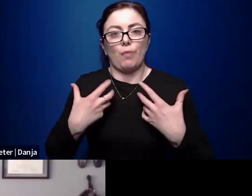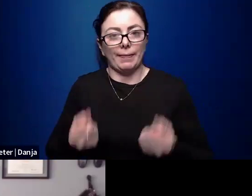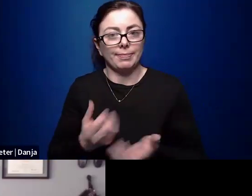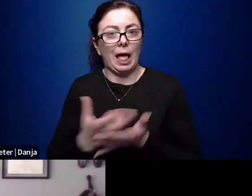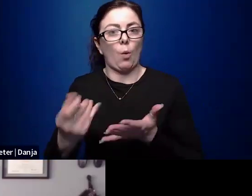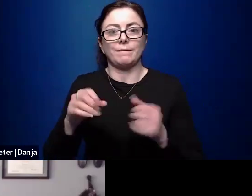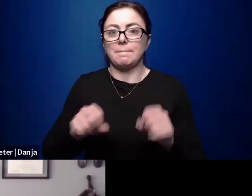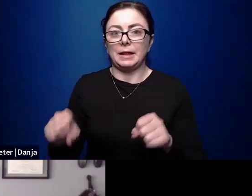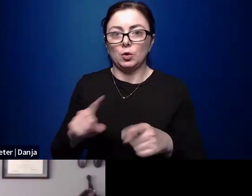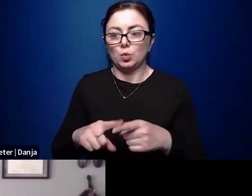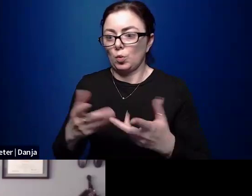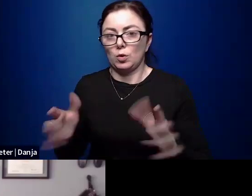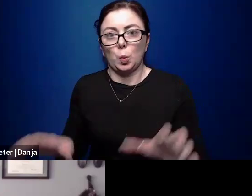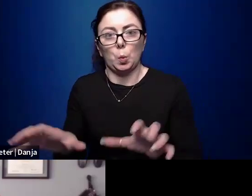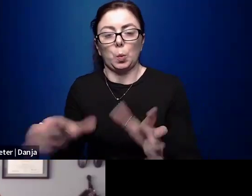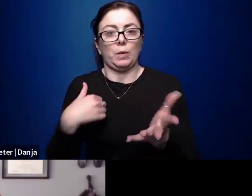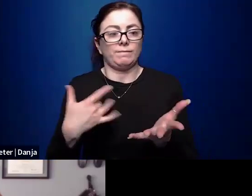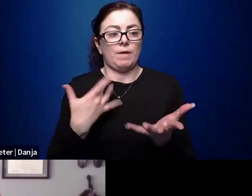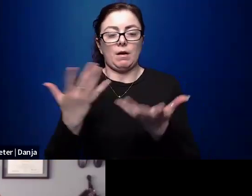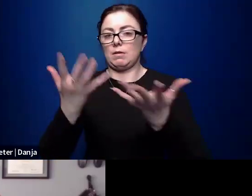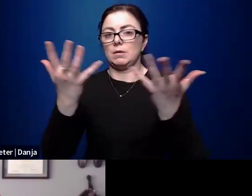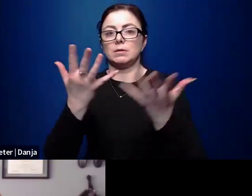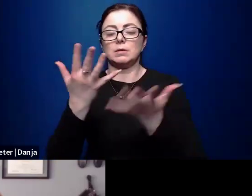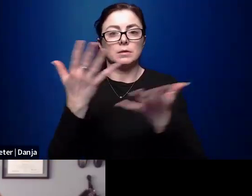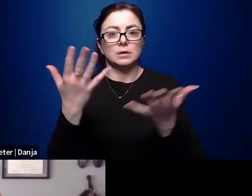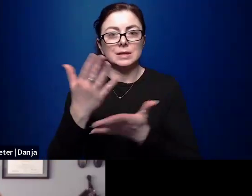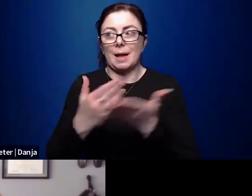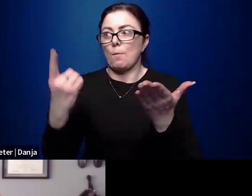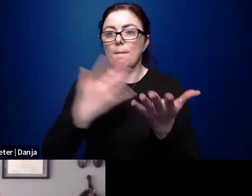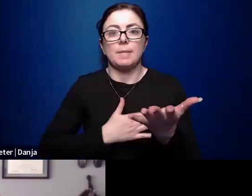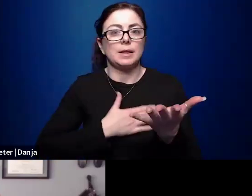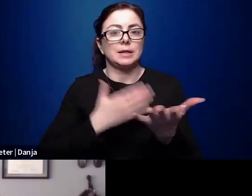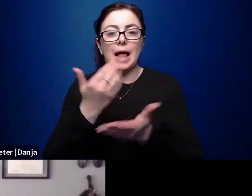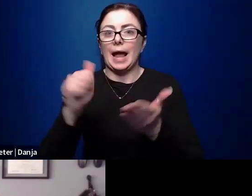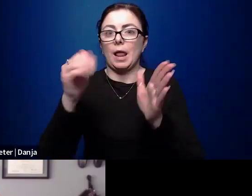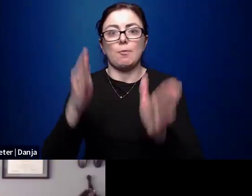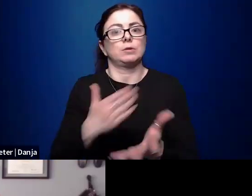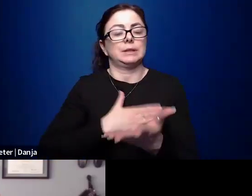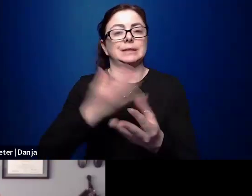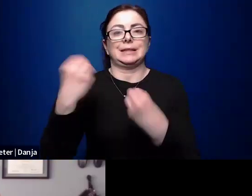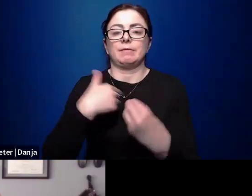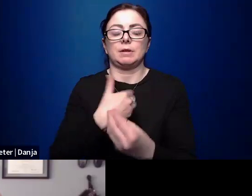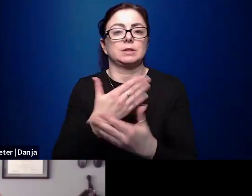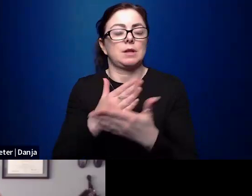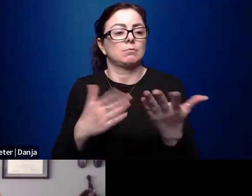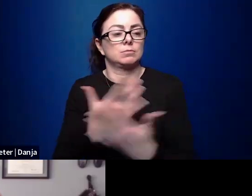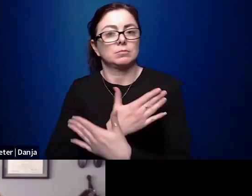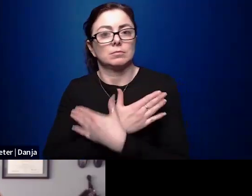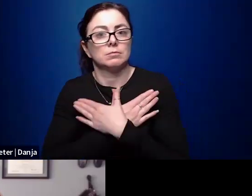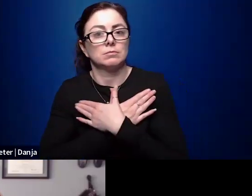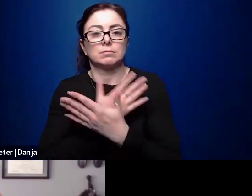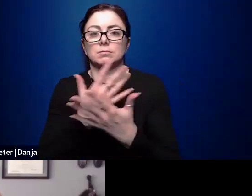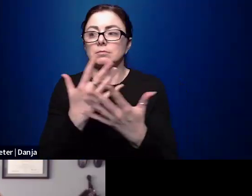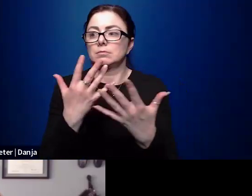Someone, anyone, give us some relief, some respite, resources, send